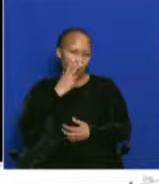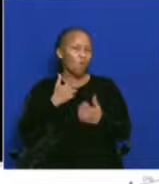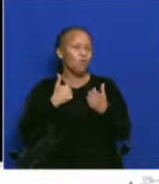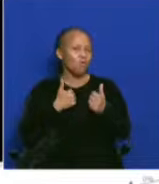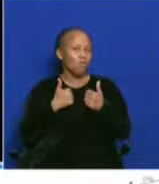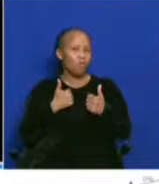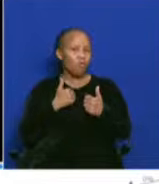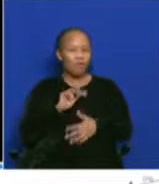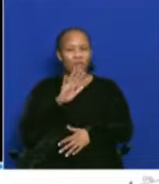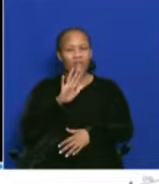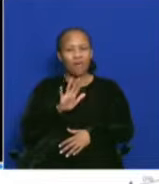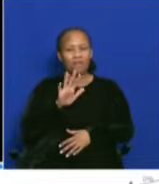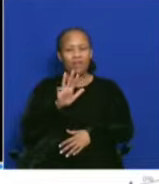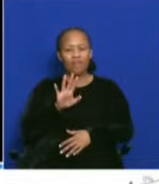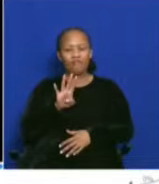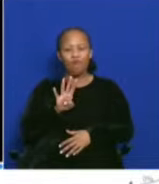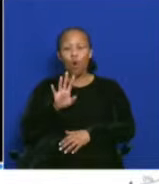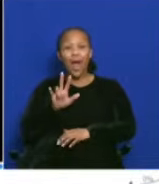5948,